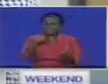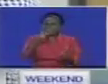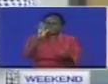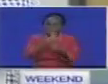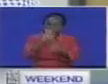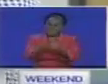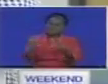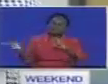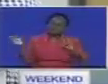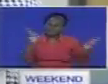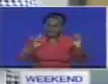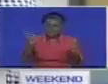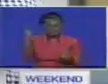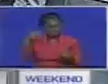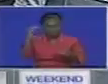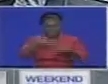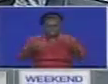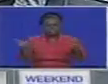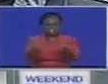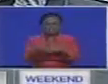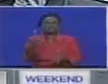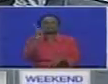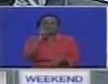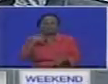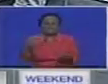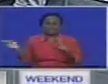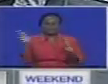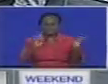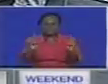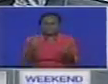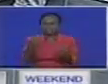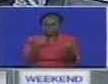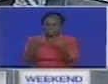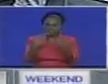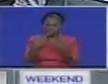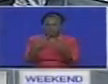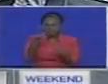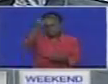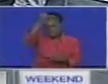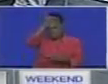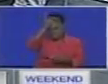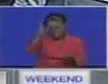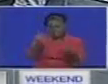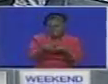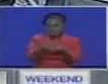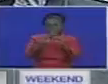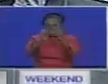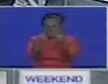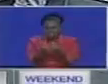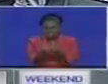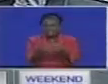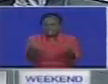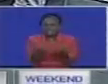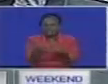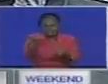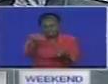for an election, right. Even tomorrow. To cut you short for just a moment, it's also talking about grassroots, yes. And structures, and structures